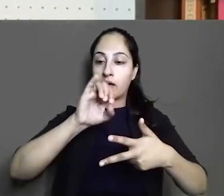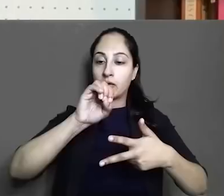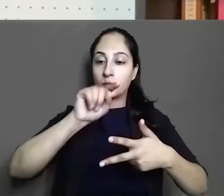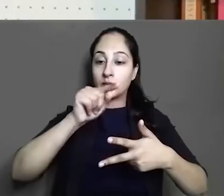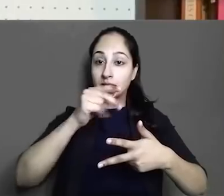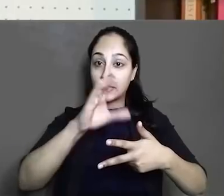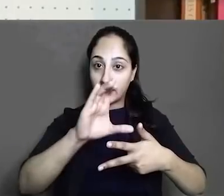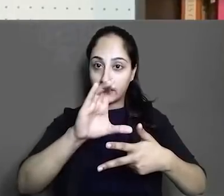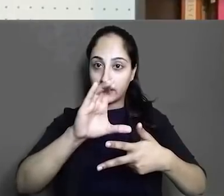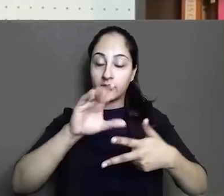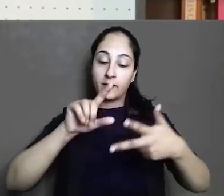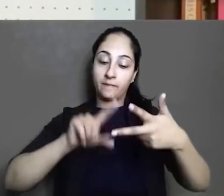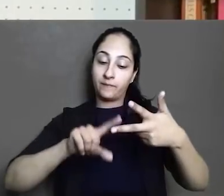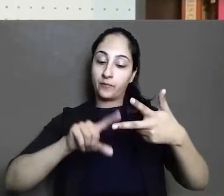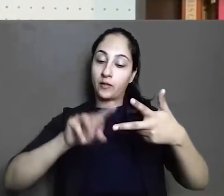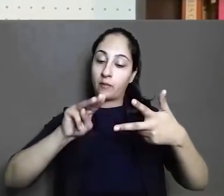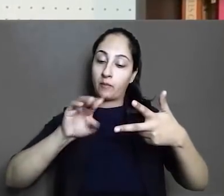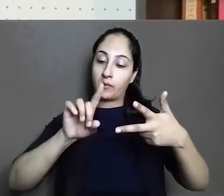in fact,